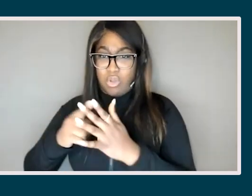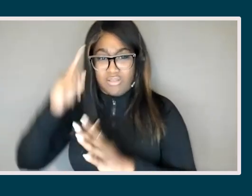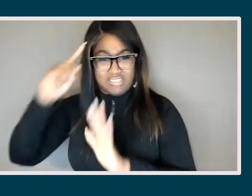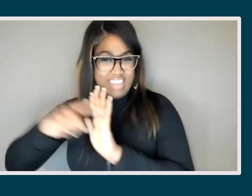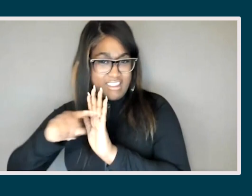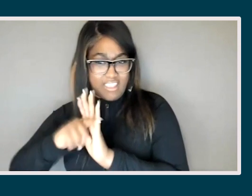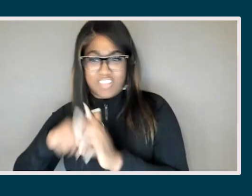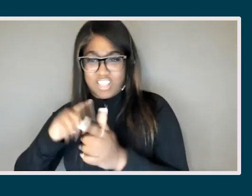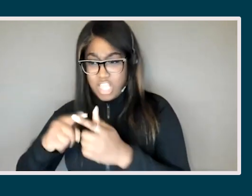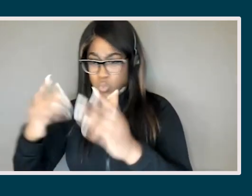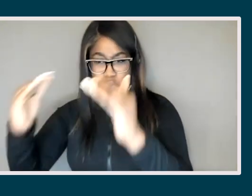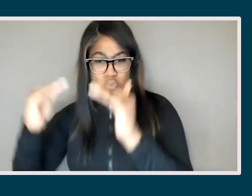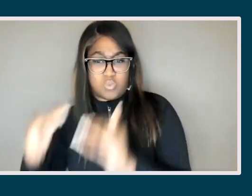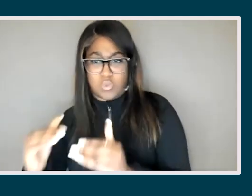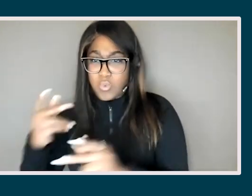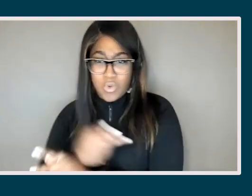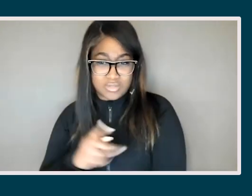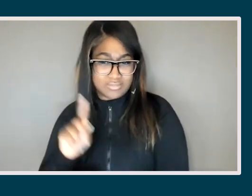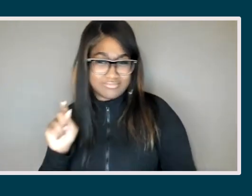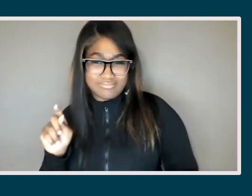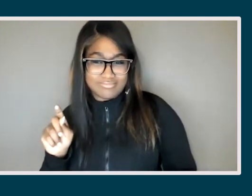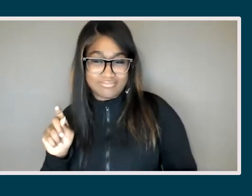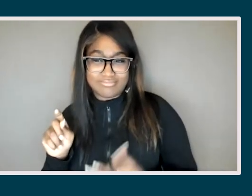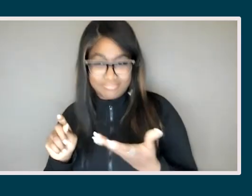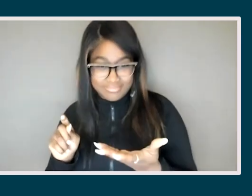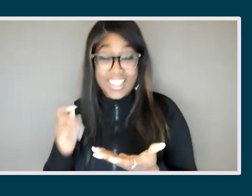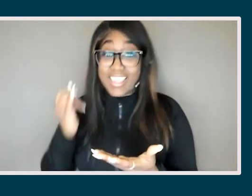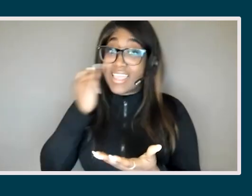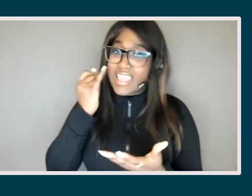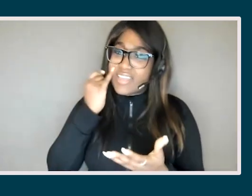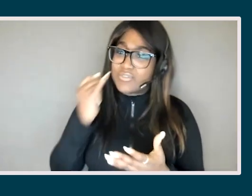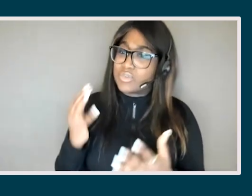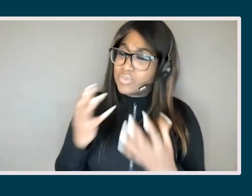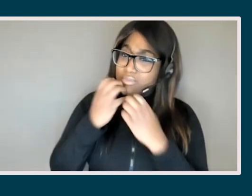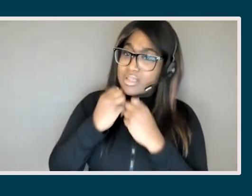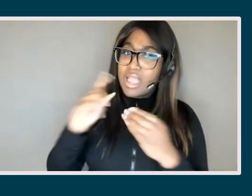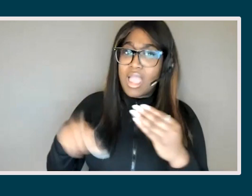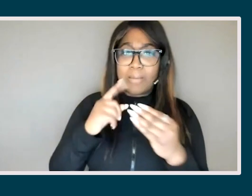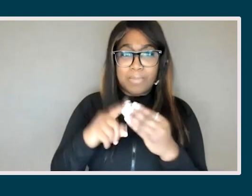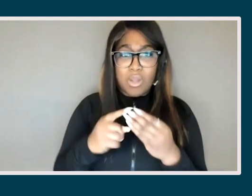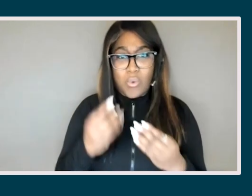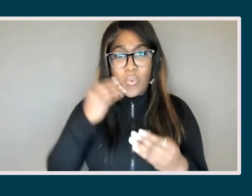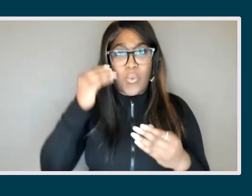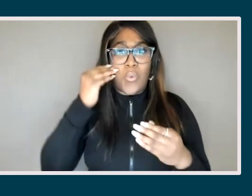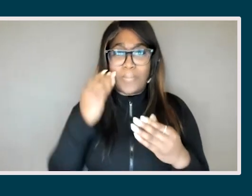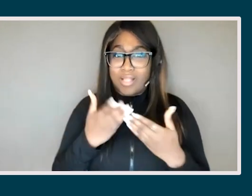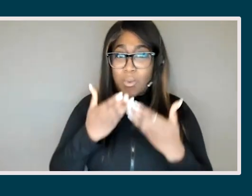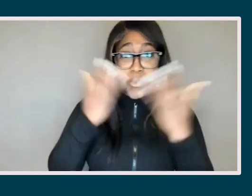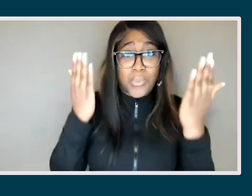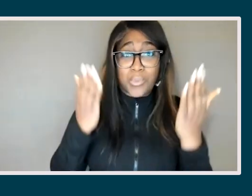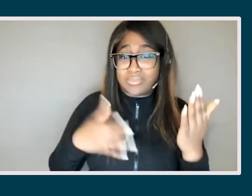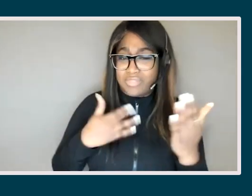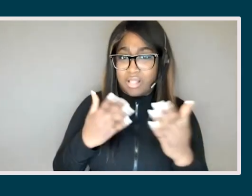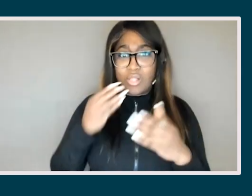only get worse. I think if you care about overcoming hopelessness, it's because you too are an optimist